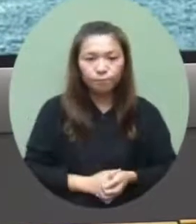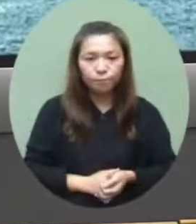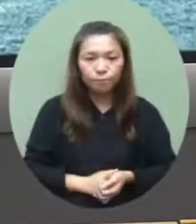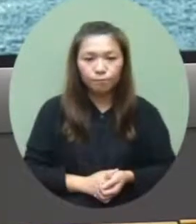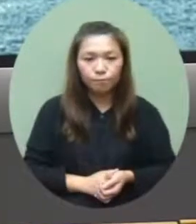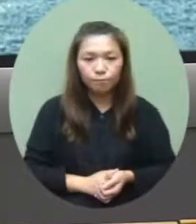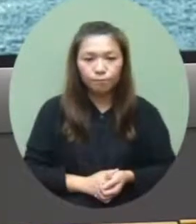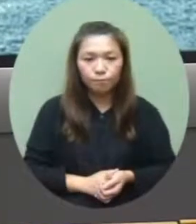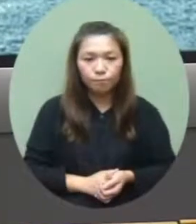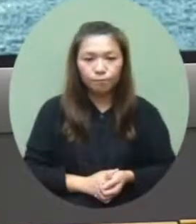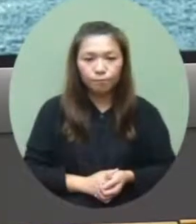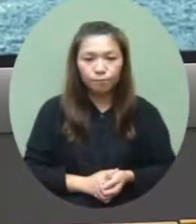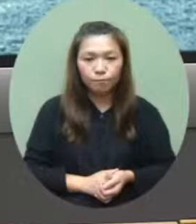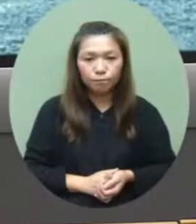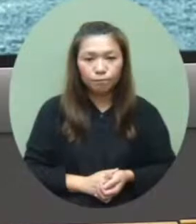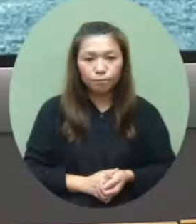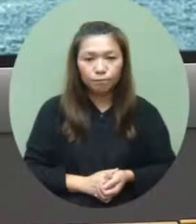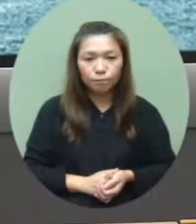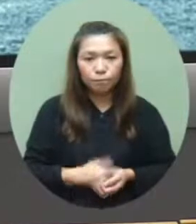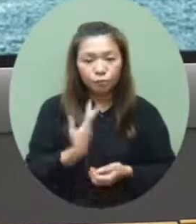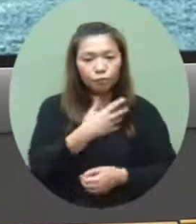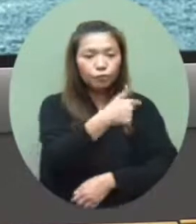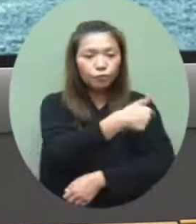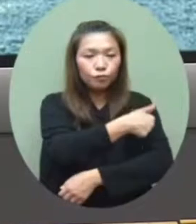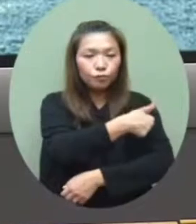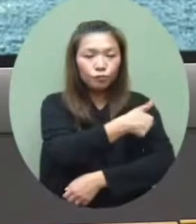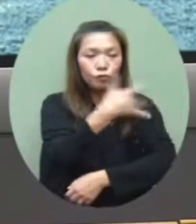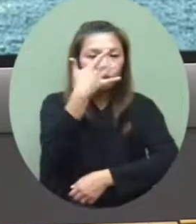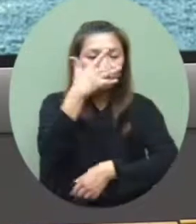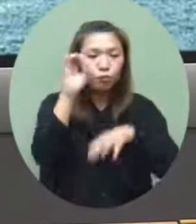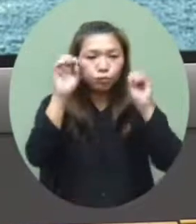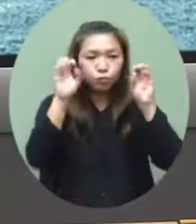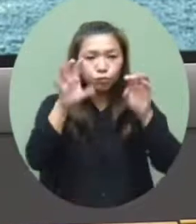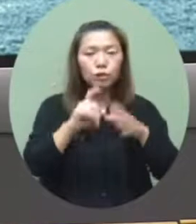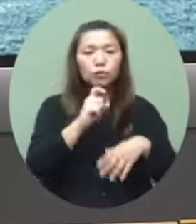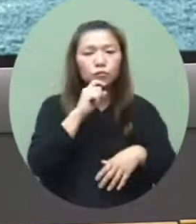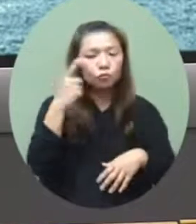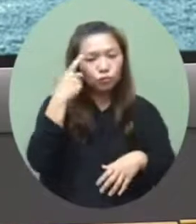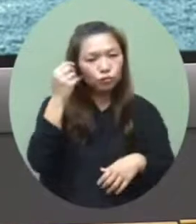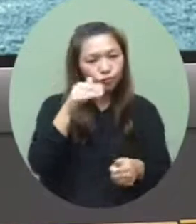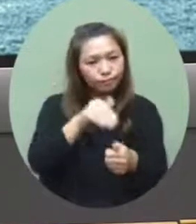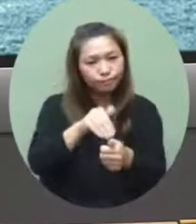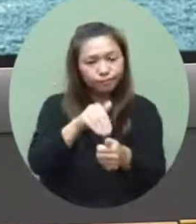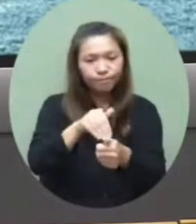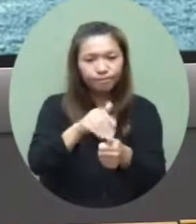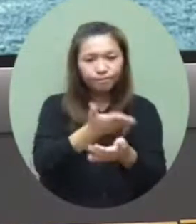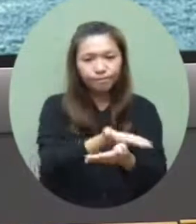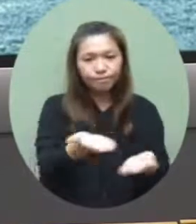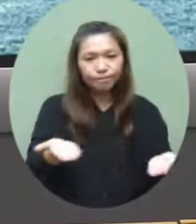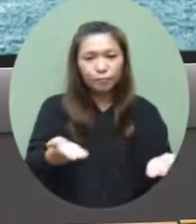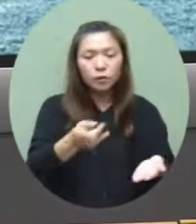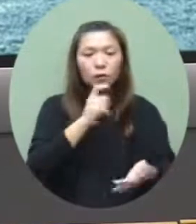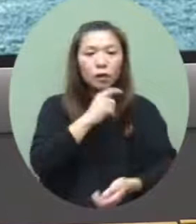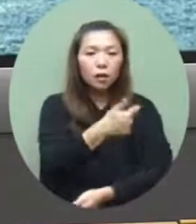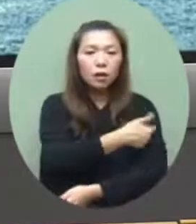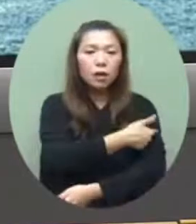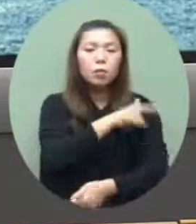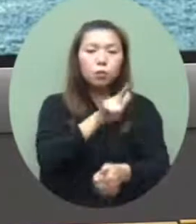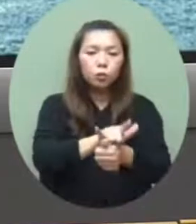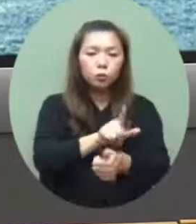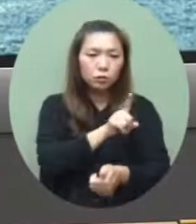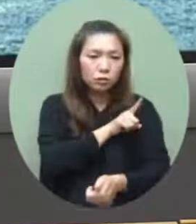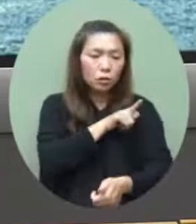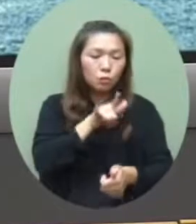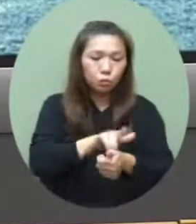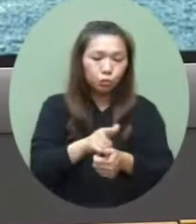25,710 of them have returned to their positions. I'd also like to give you an update on the vaccination progress. We'd like